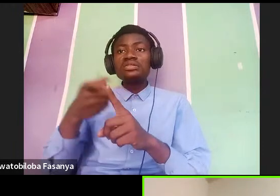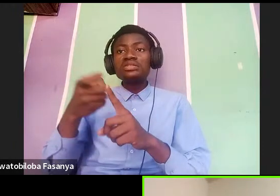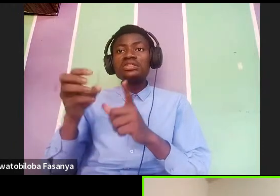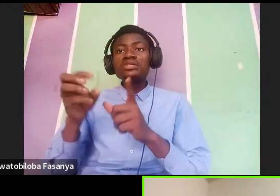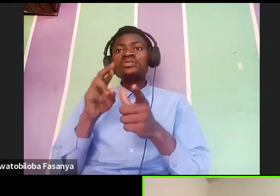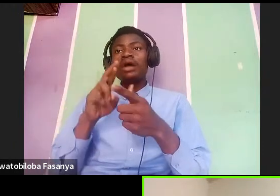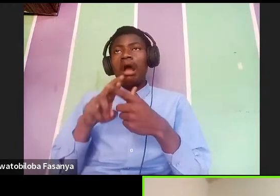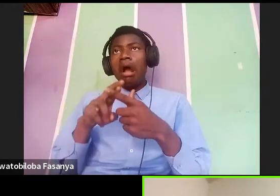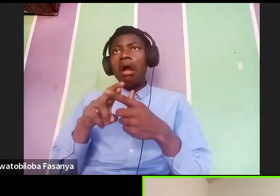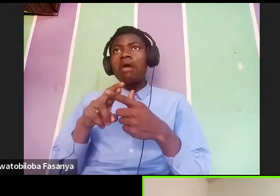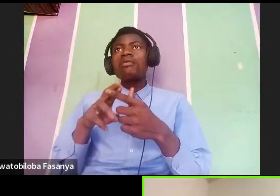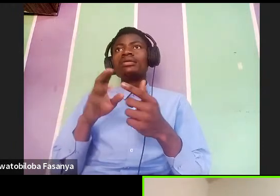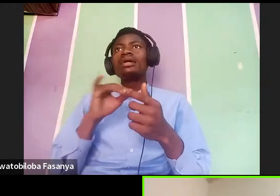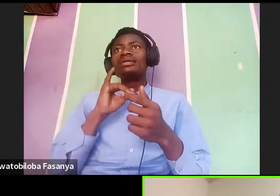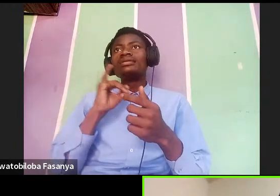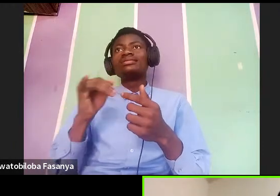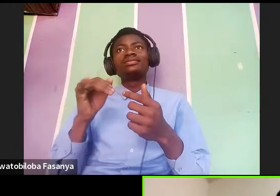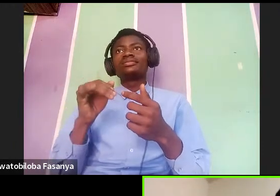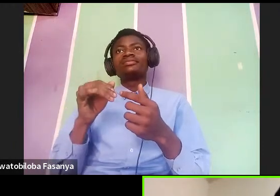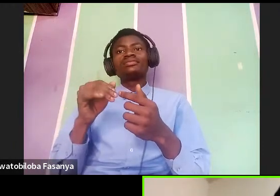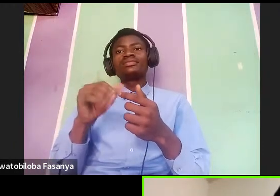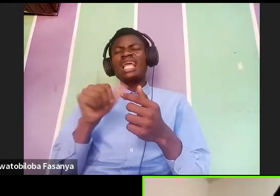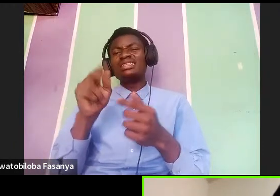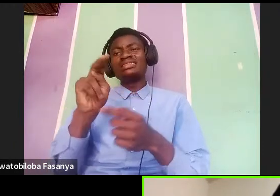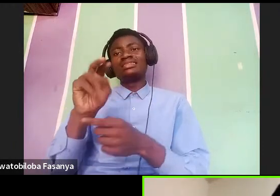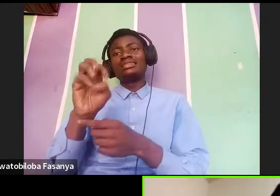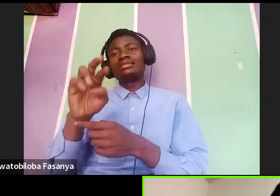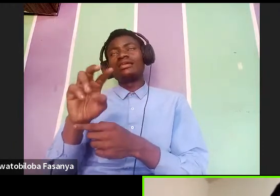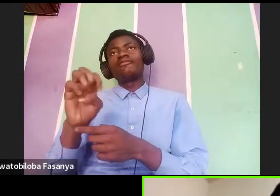seek advice from medical personnel.